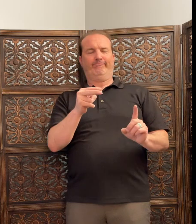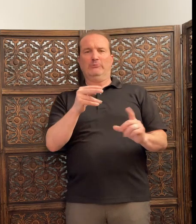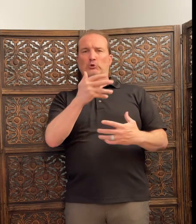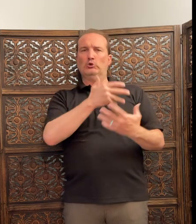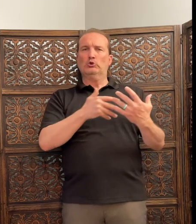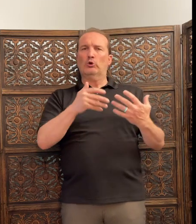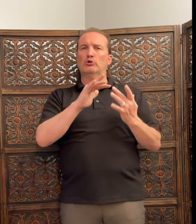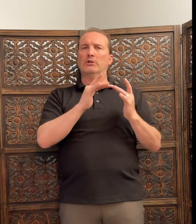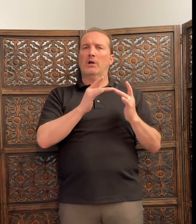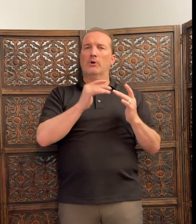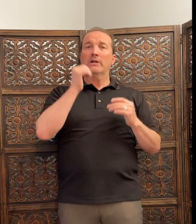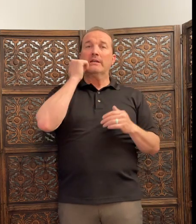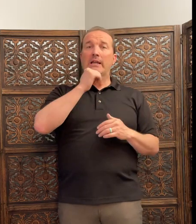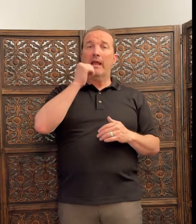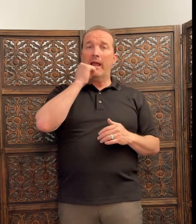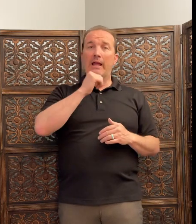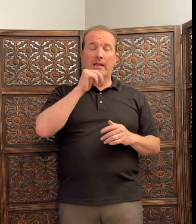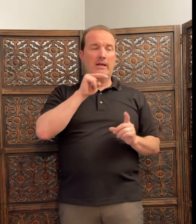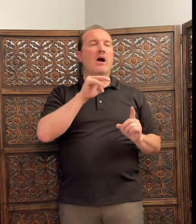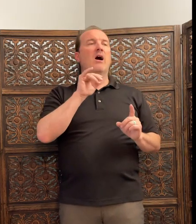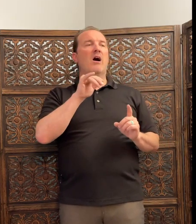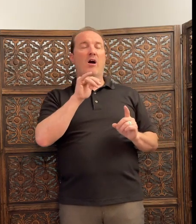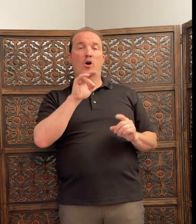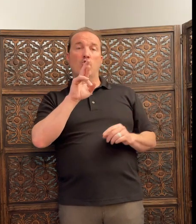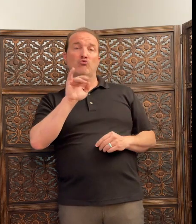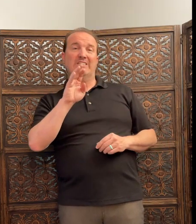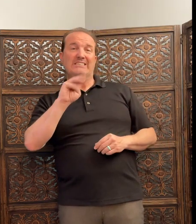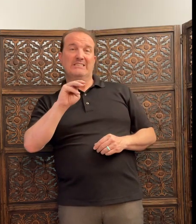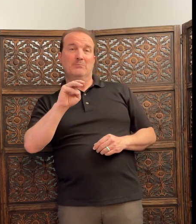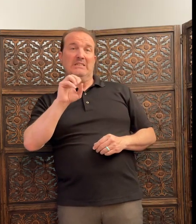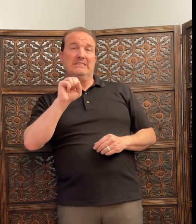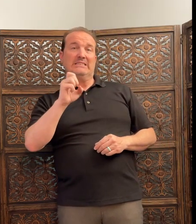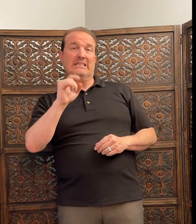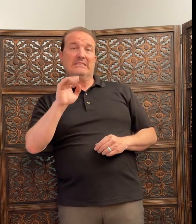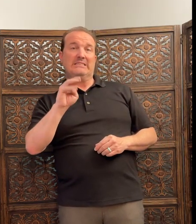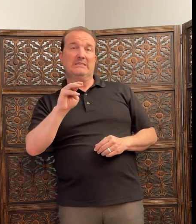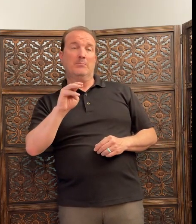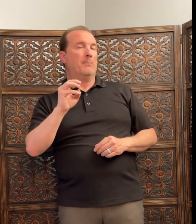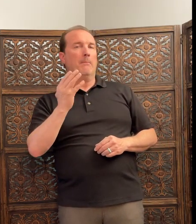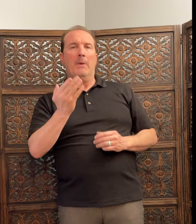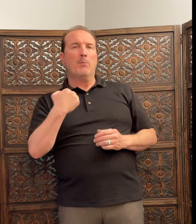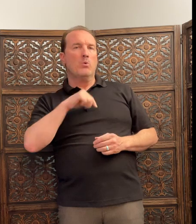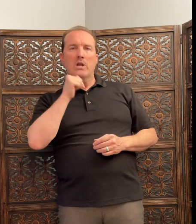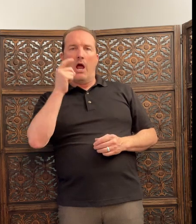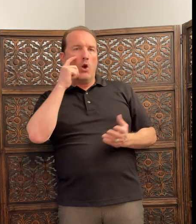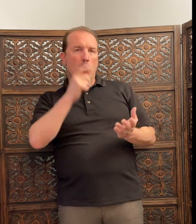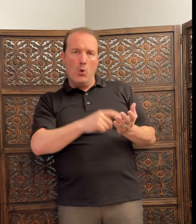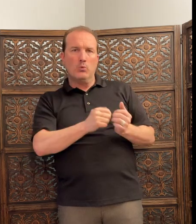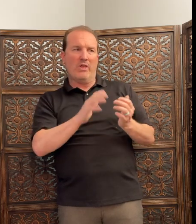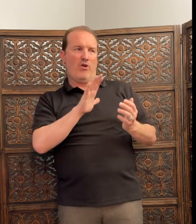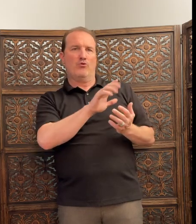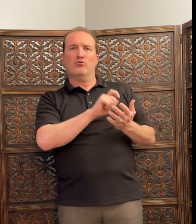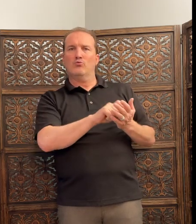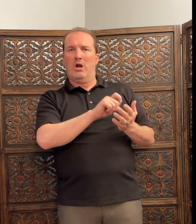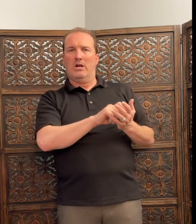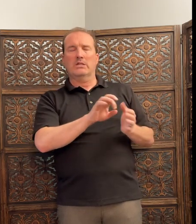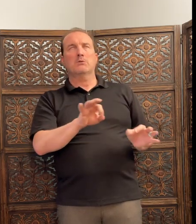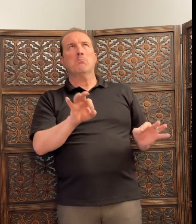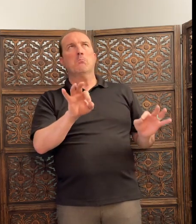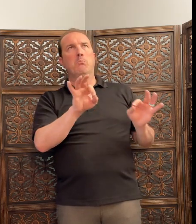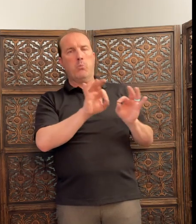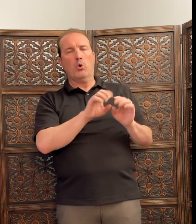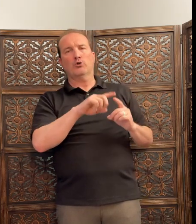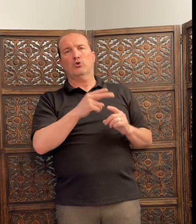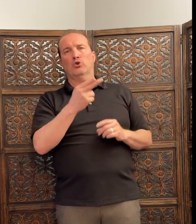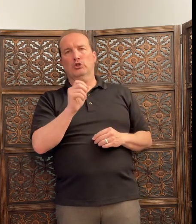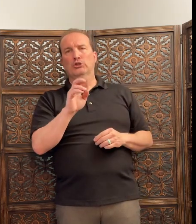social networks and daily negotiations of racism and sexism that might otherwise go unnoticed. This was